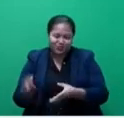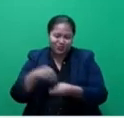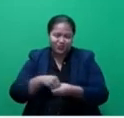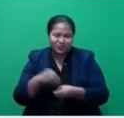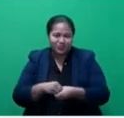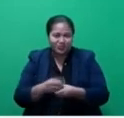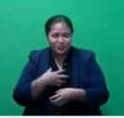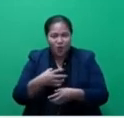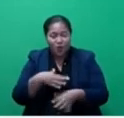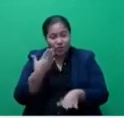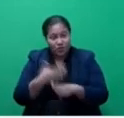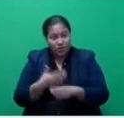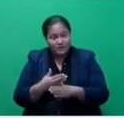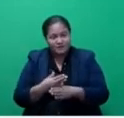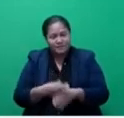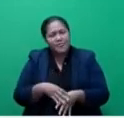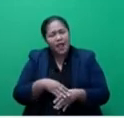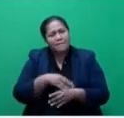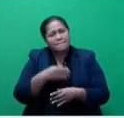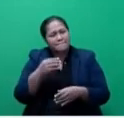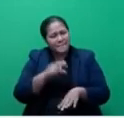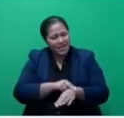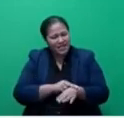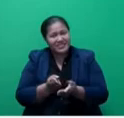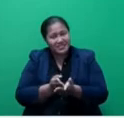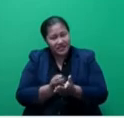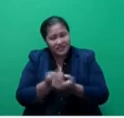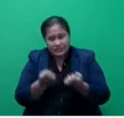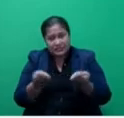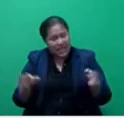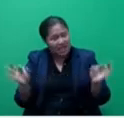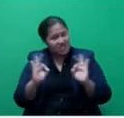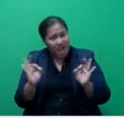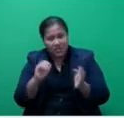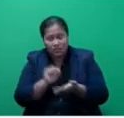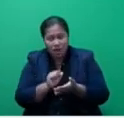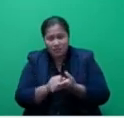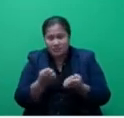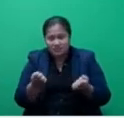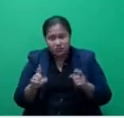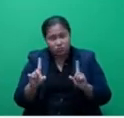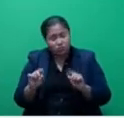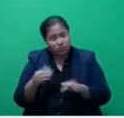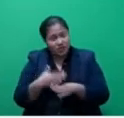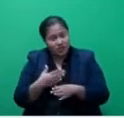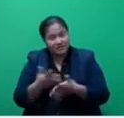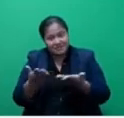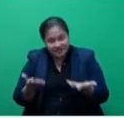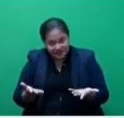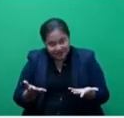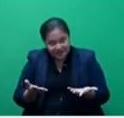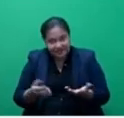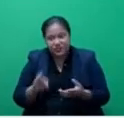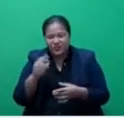detail. Medical specialty services without tools, equipment needed to carry out their respective work is just lip services.